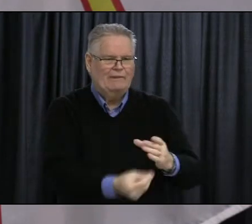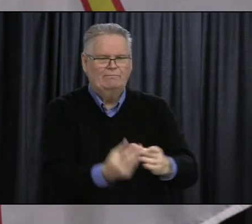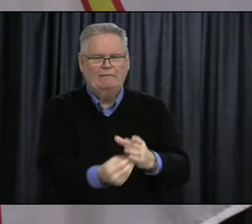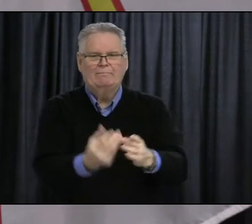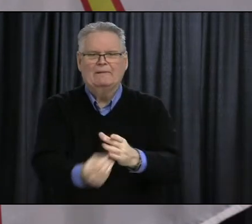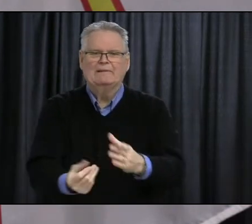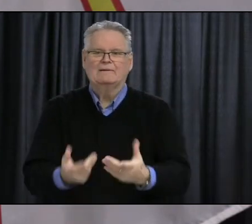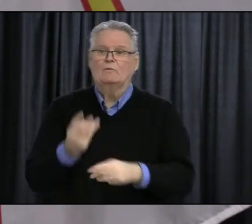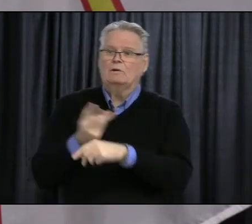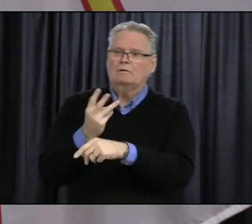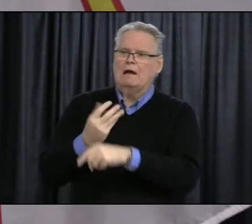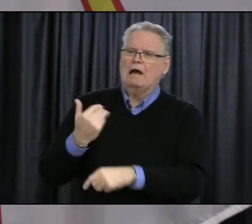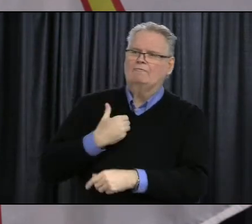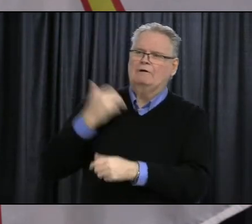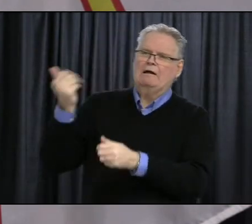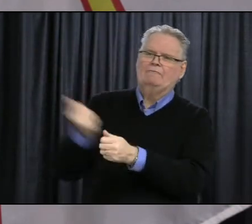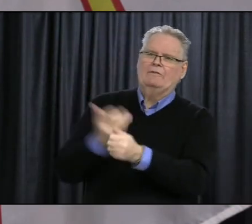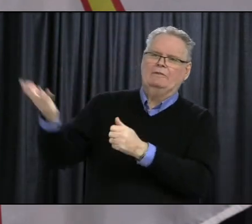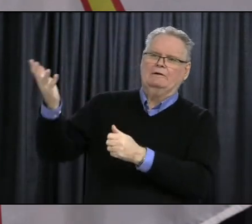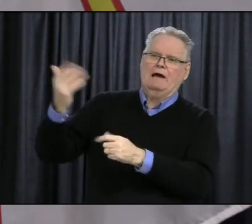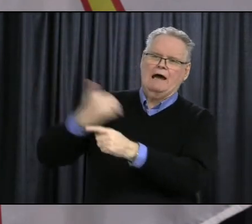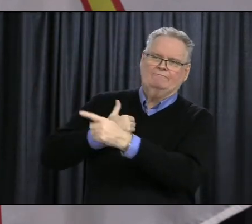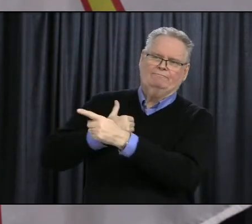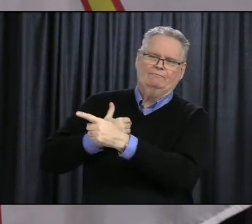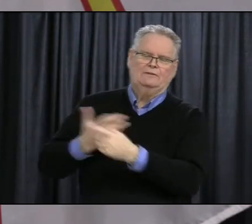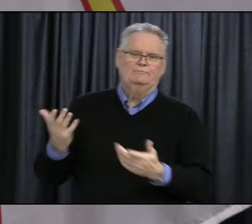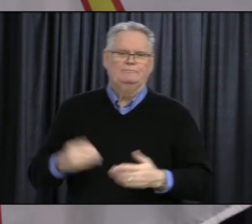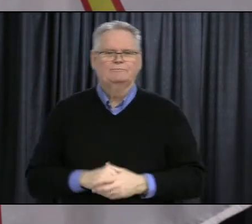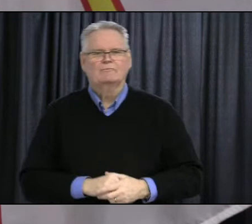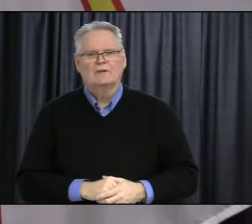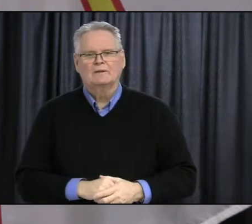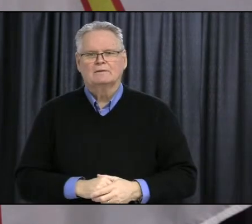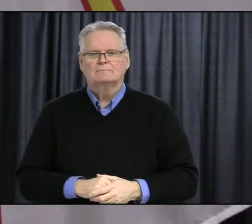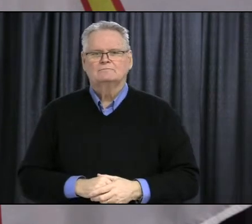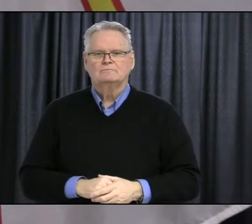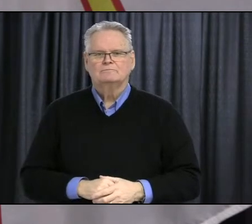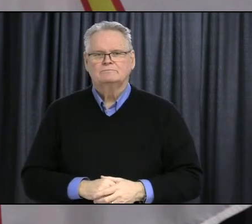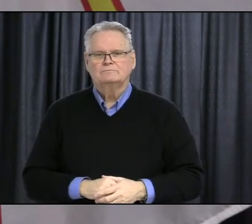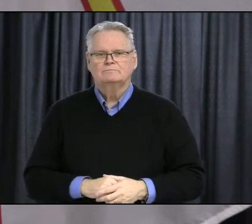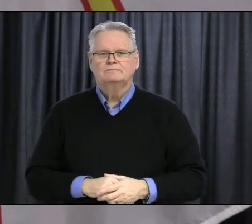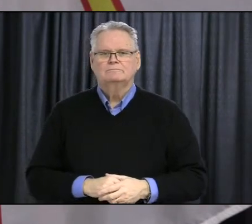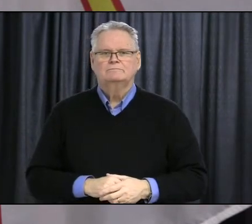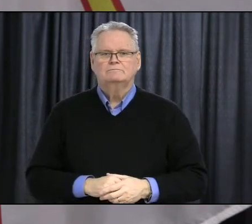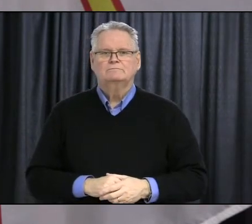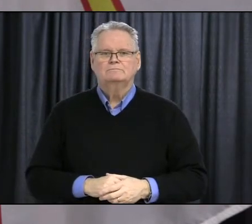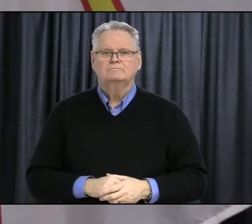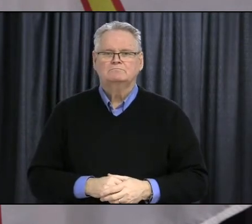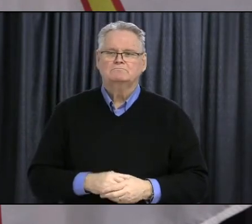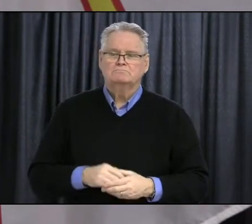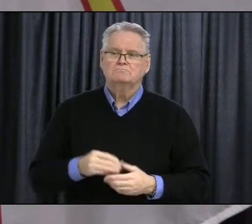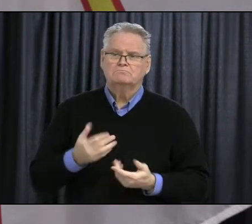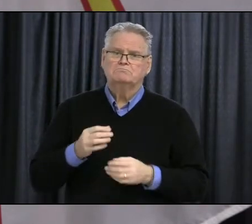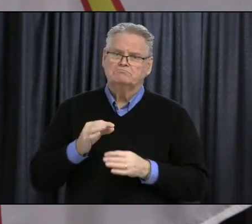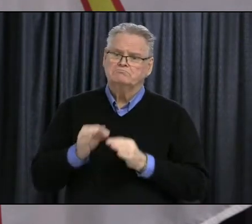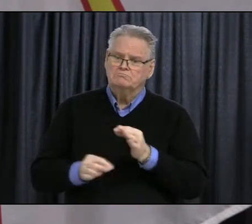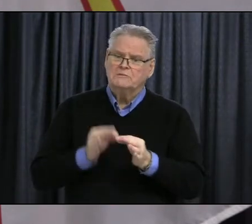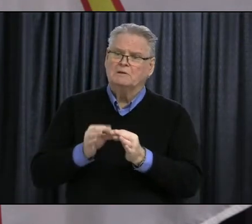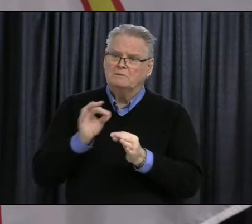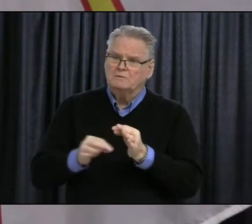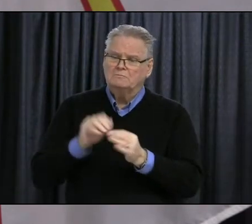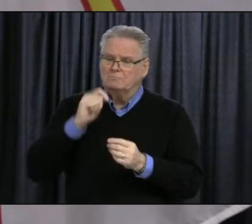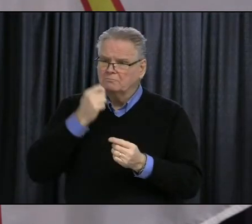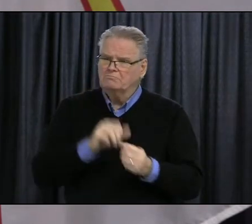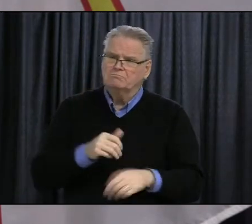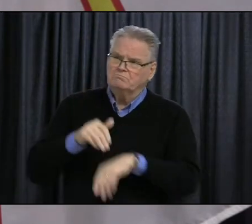samples that have gone off to the lab for whole genome sequencing. So if we can actually retest those here